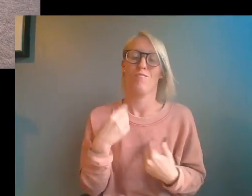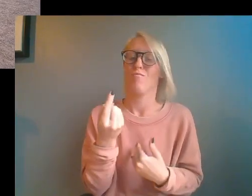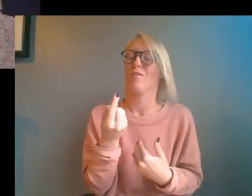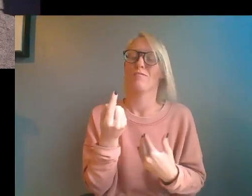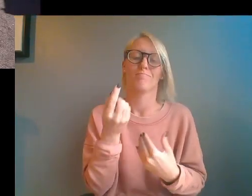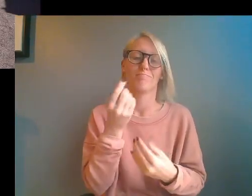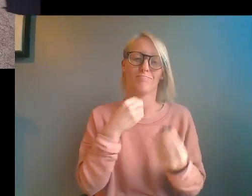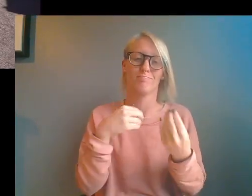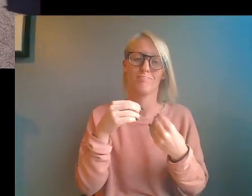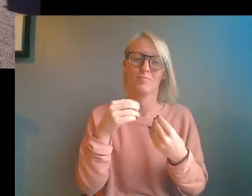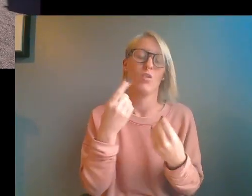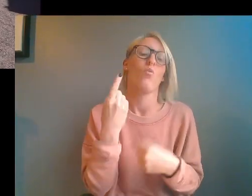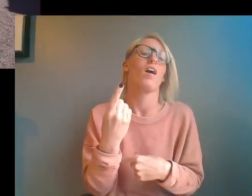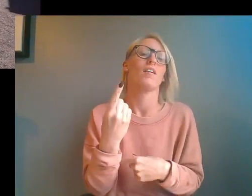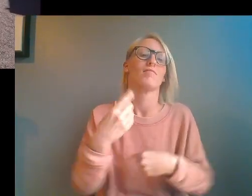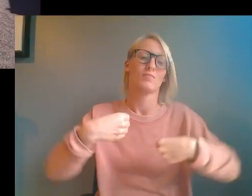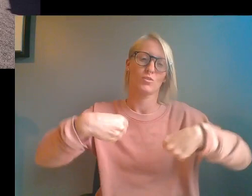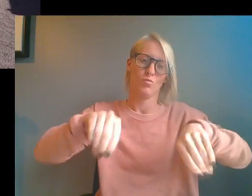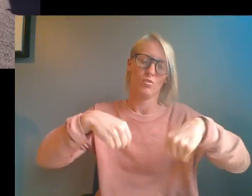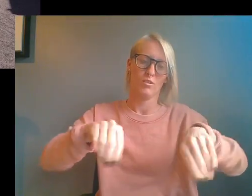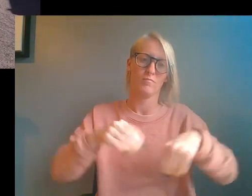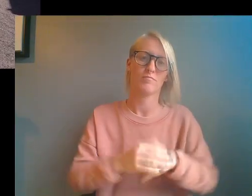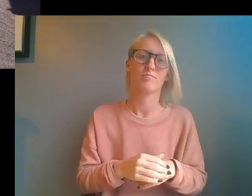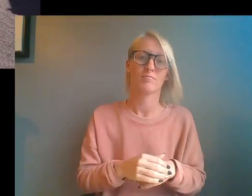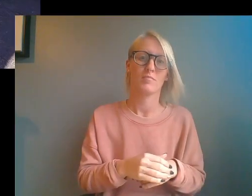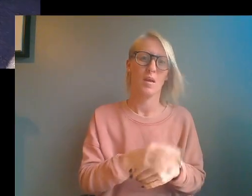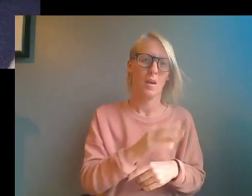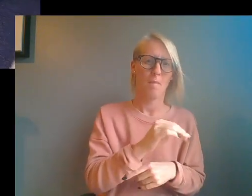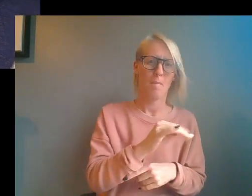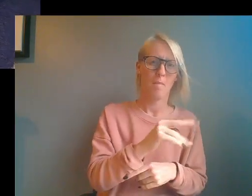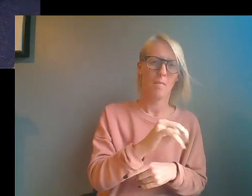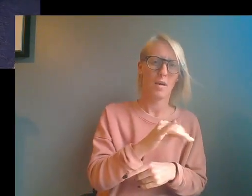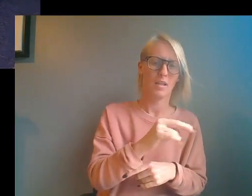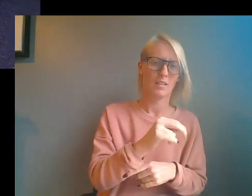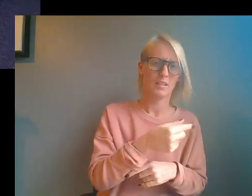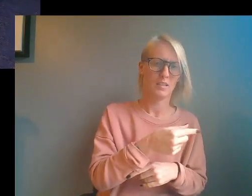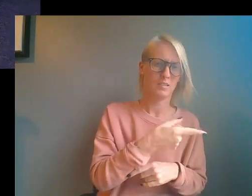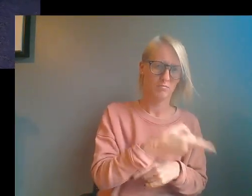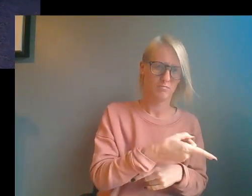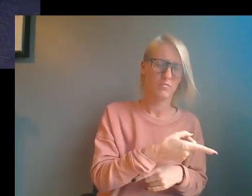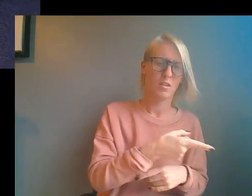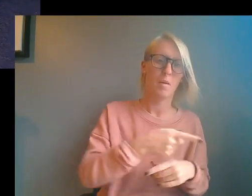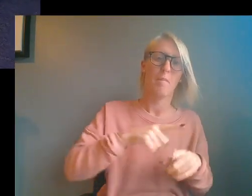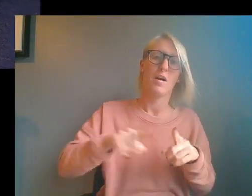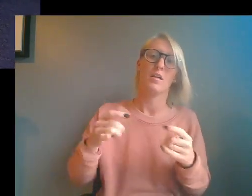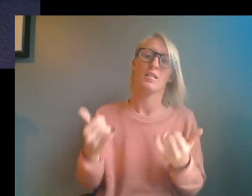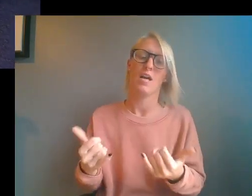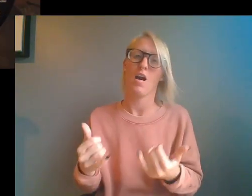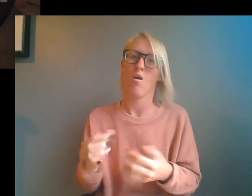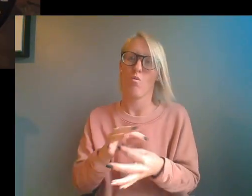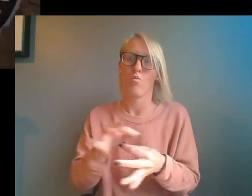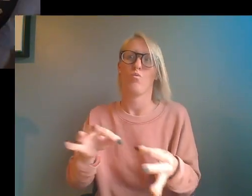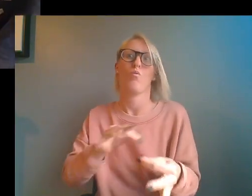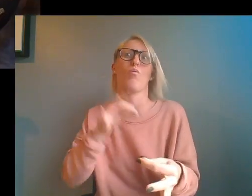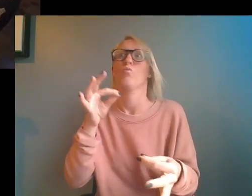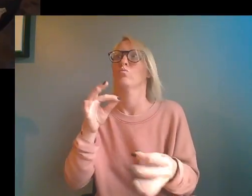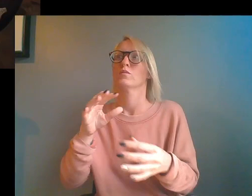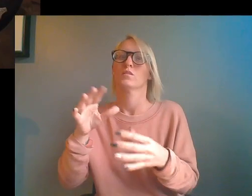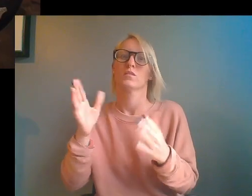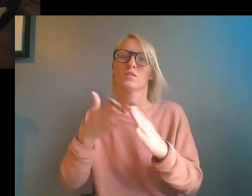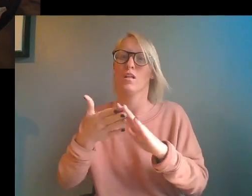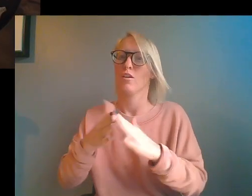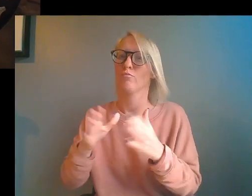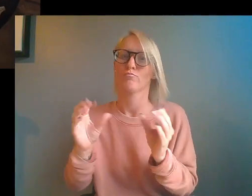popular mining town, but then it became a ghost town in the early 1900s. Once Route 66 went through it, this store became popular